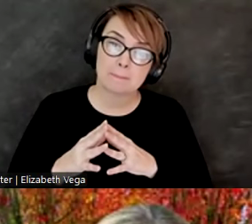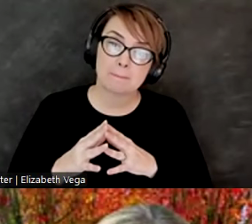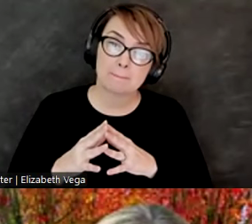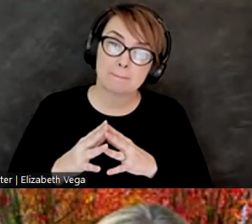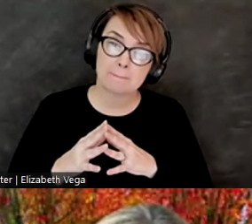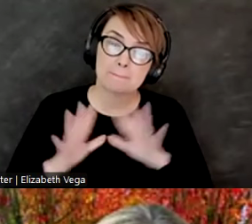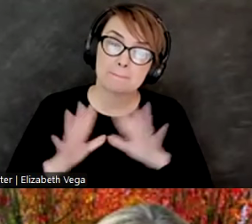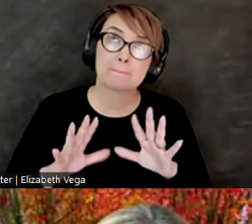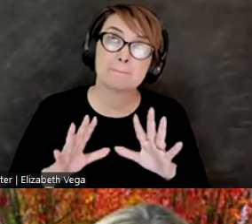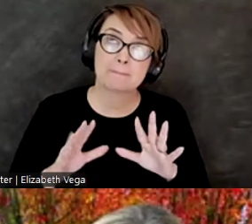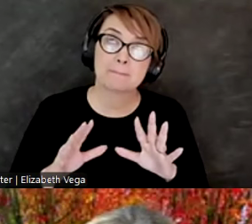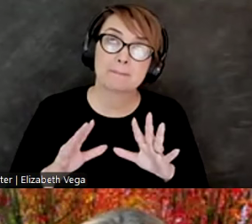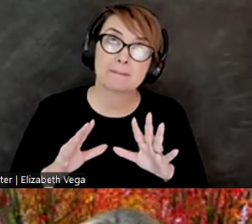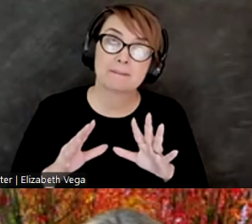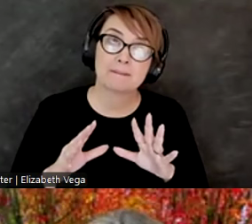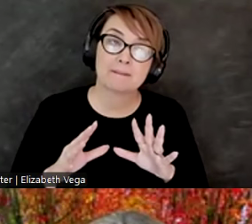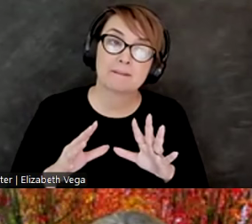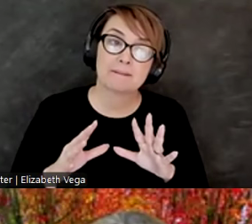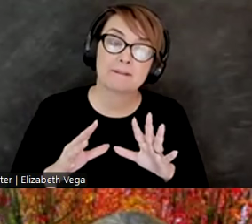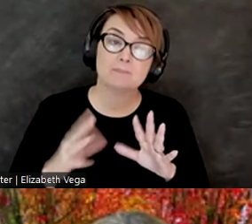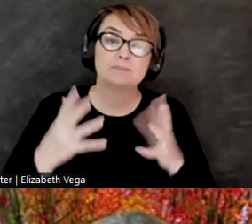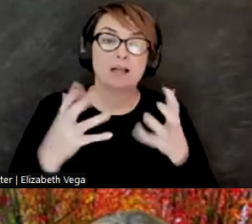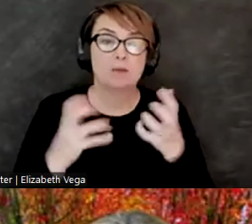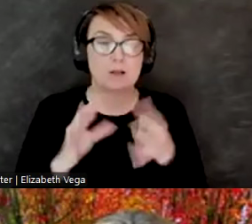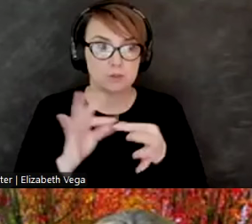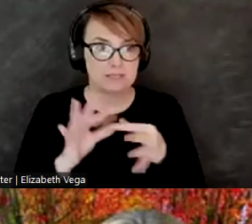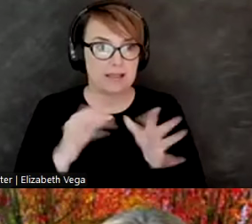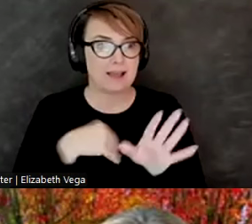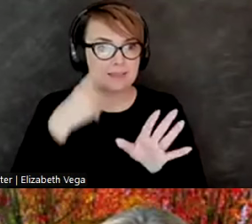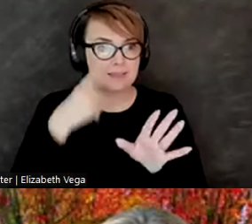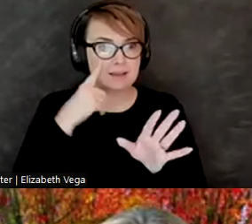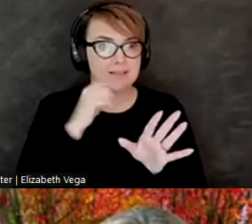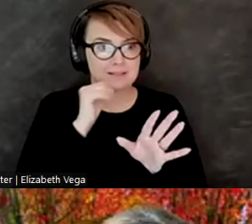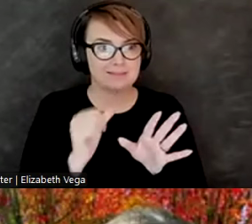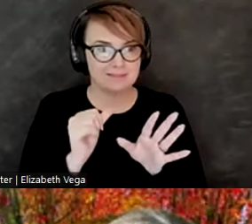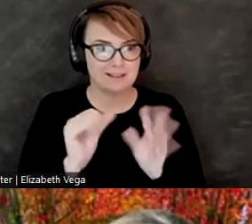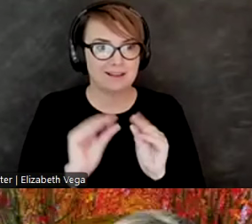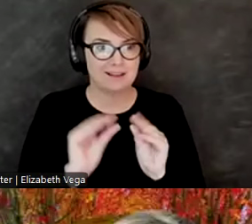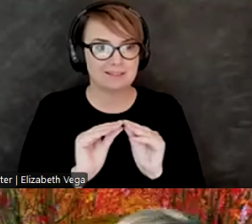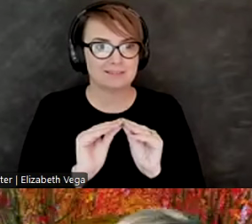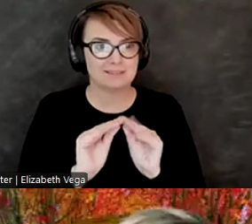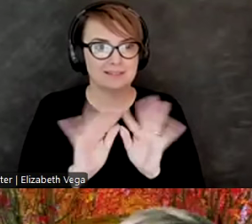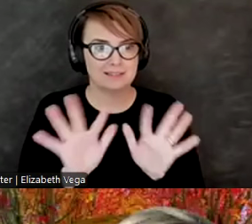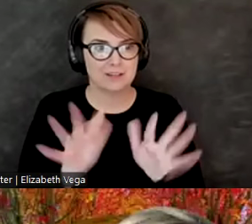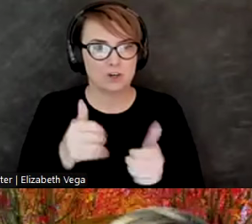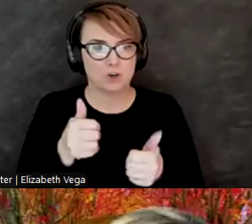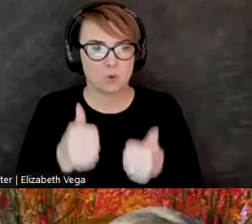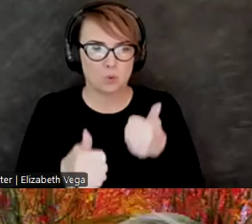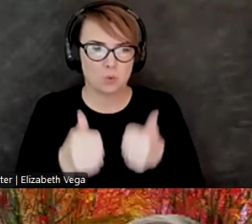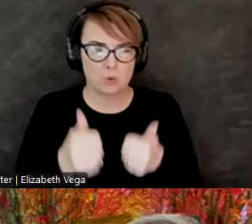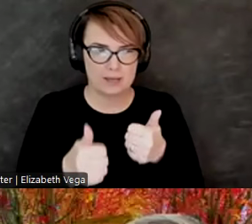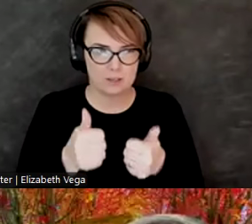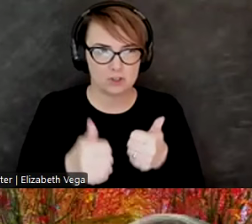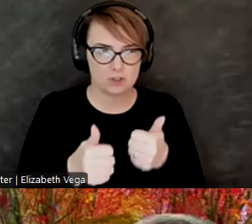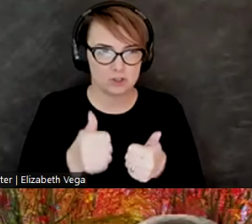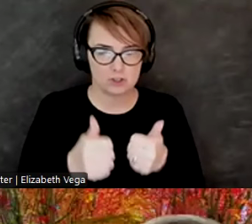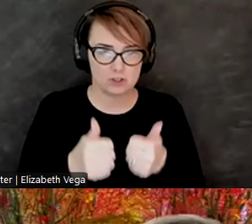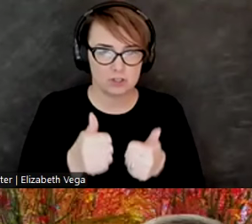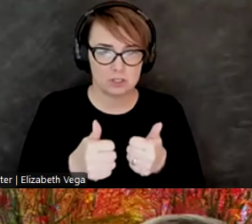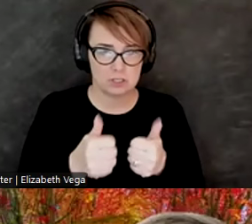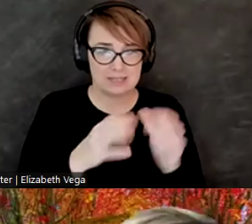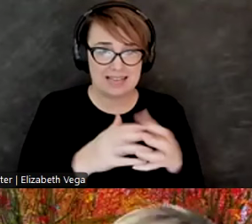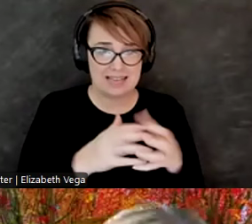I do want to note that I think it's unclear whether who would be in which entity would be in a position, if any, to be handling